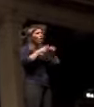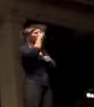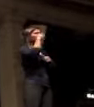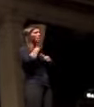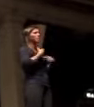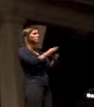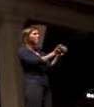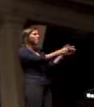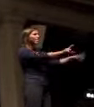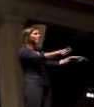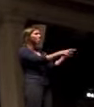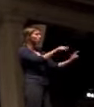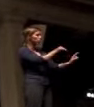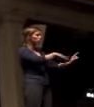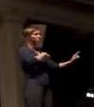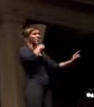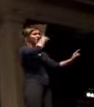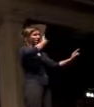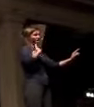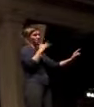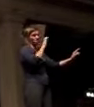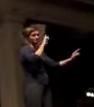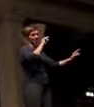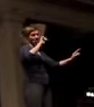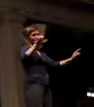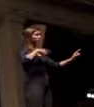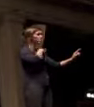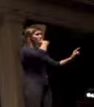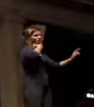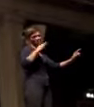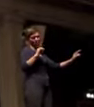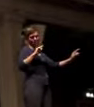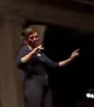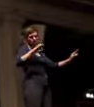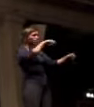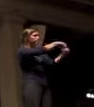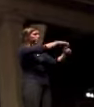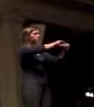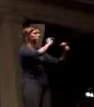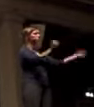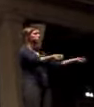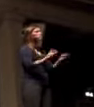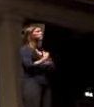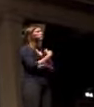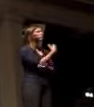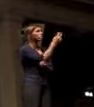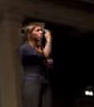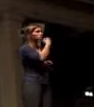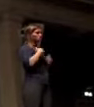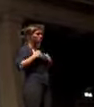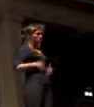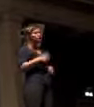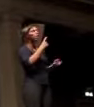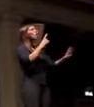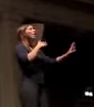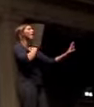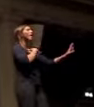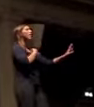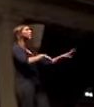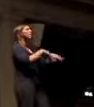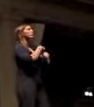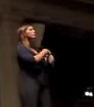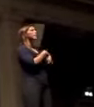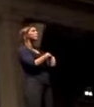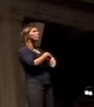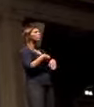ass didn't exist. If you look hard enough, you can read my life story in the folds of my body, and I like the skateboard. People used to say to me,